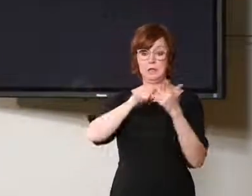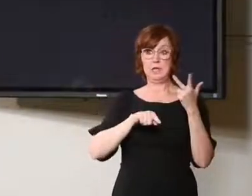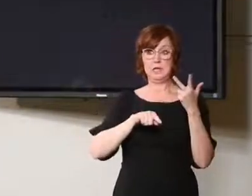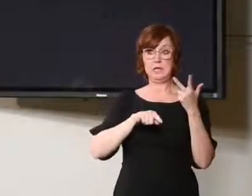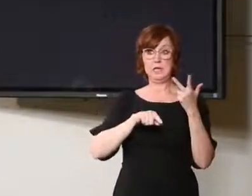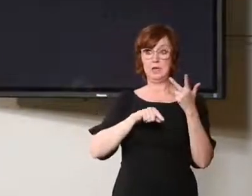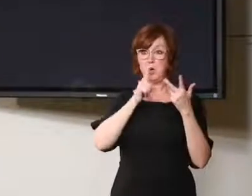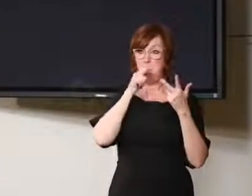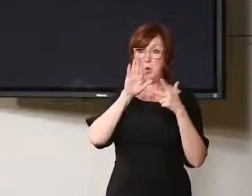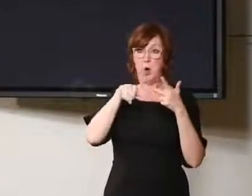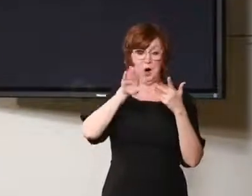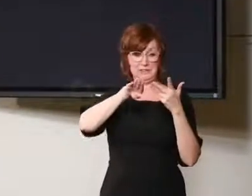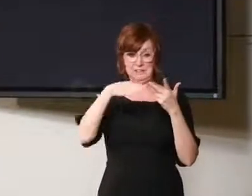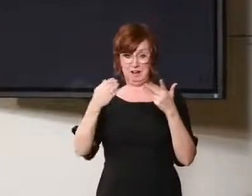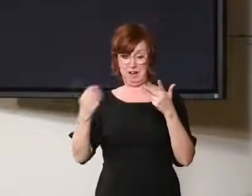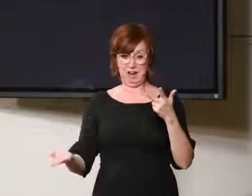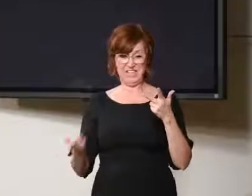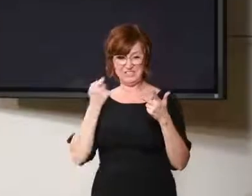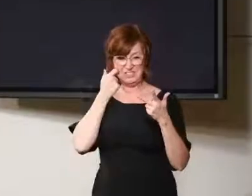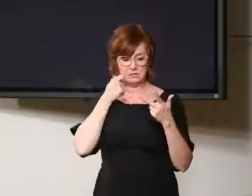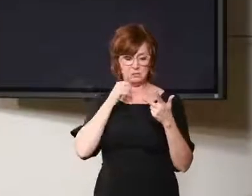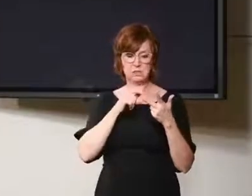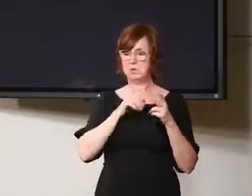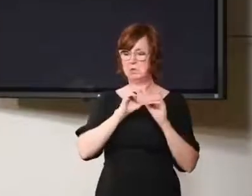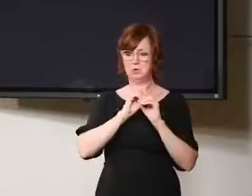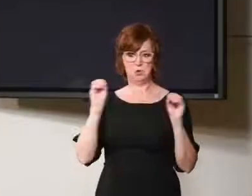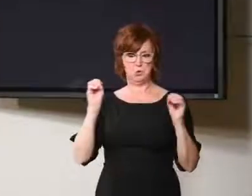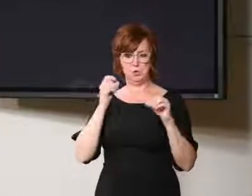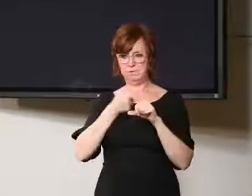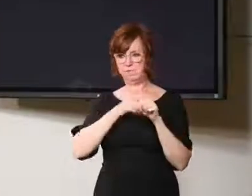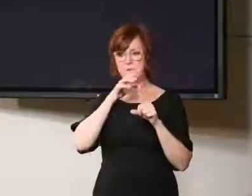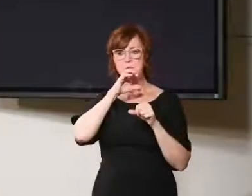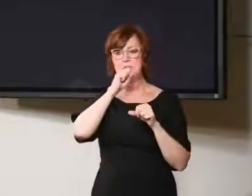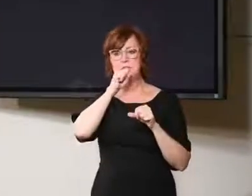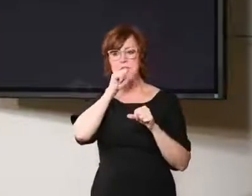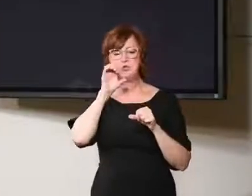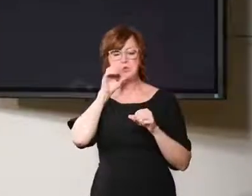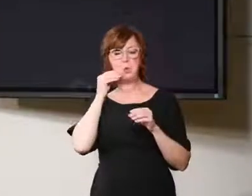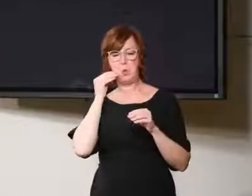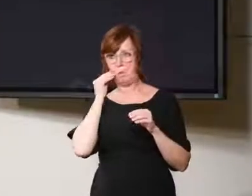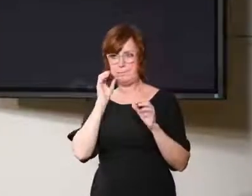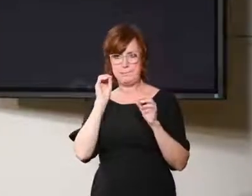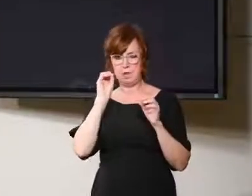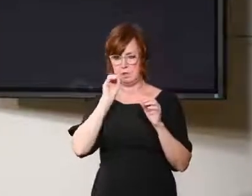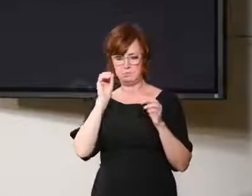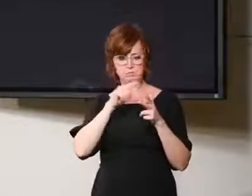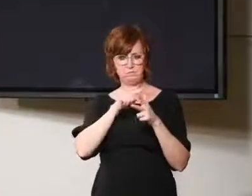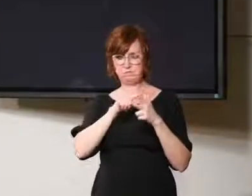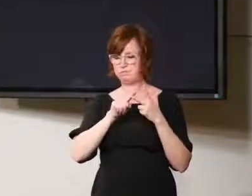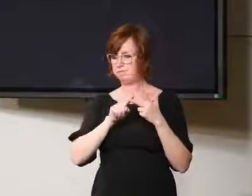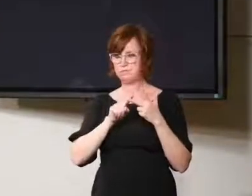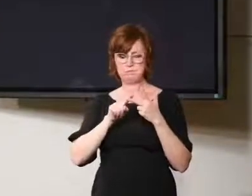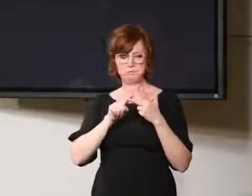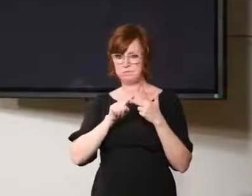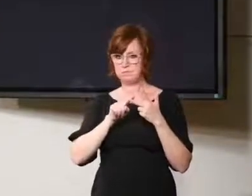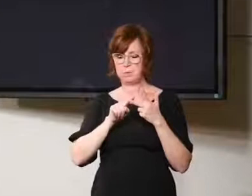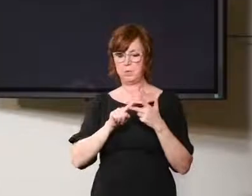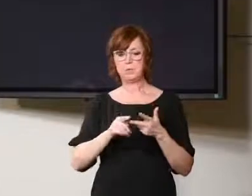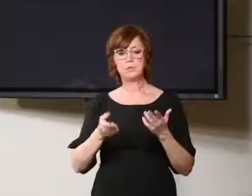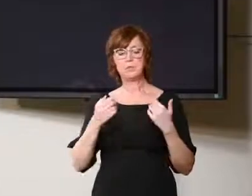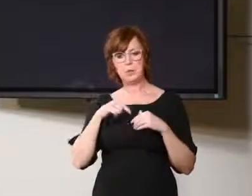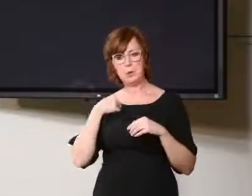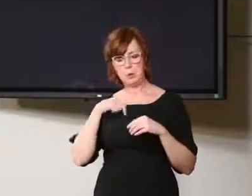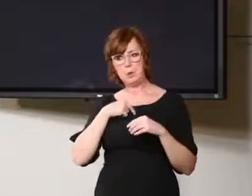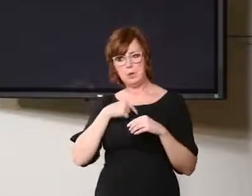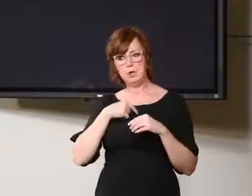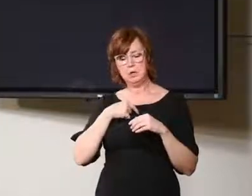in assisted living or long-term care facility. But we obviously are watching very closely, and any outbreaks or